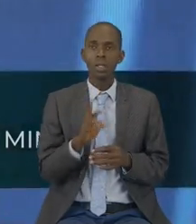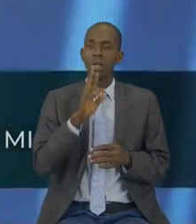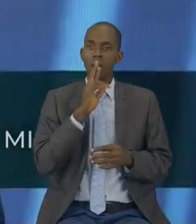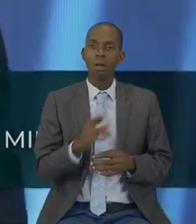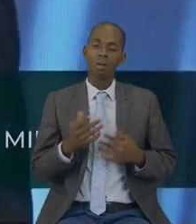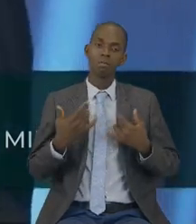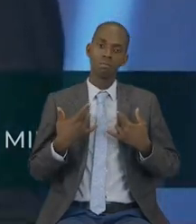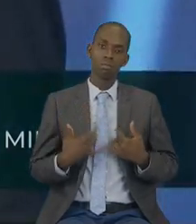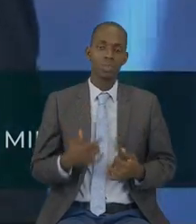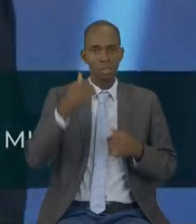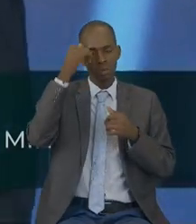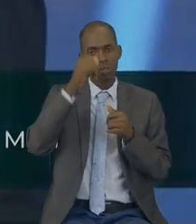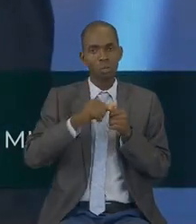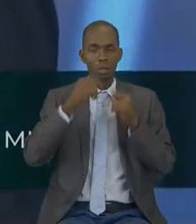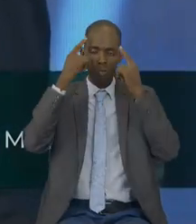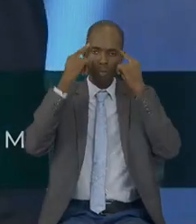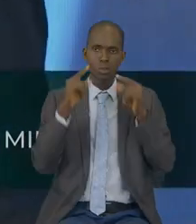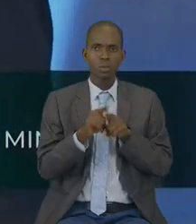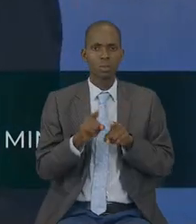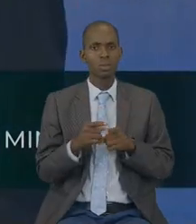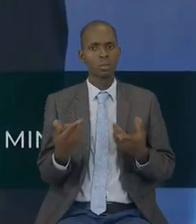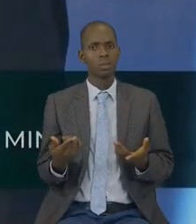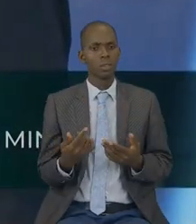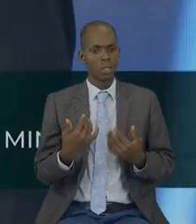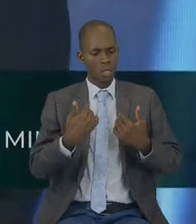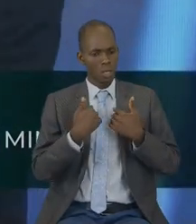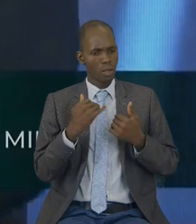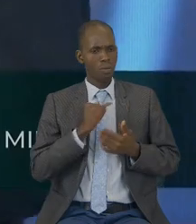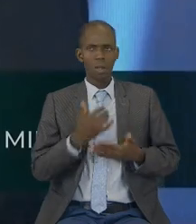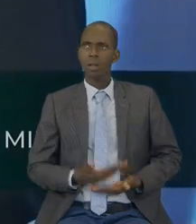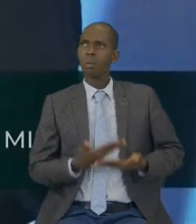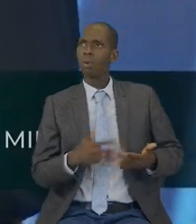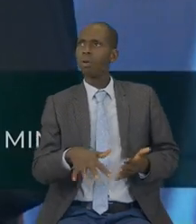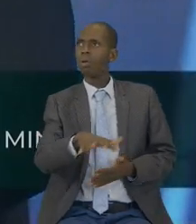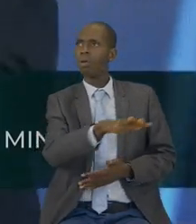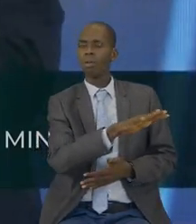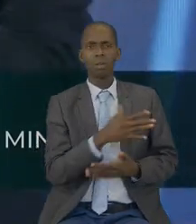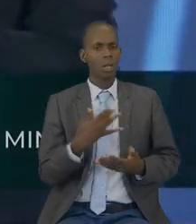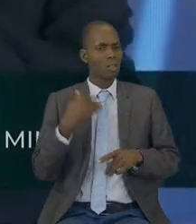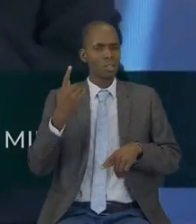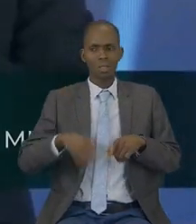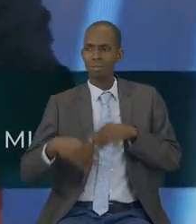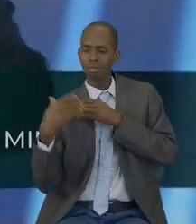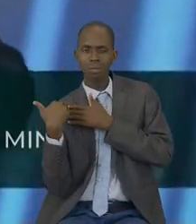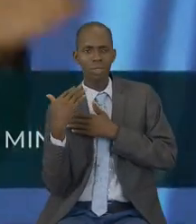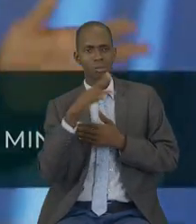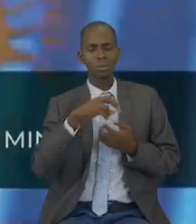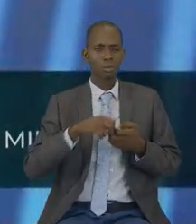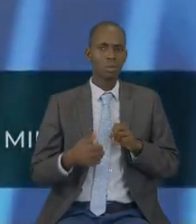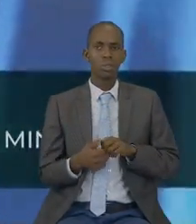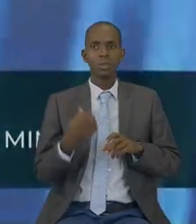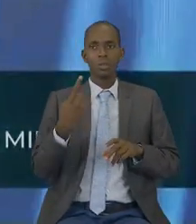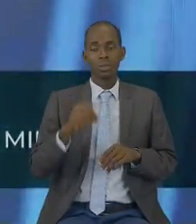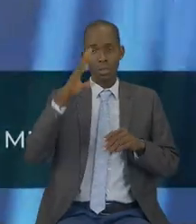the situation and he said, "Have I given birth to these people? I cannot bear their burden." The man, the